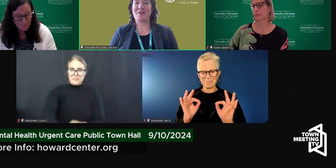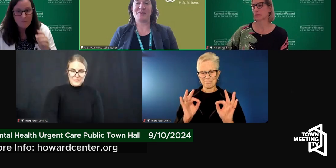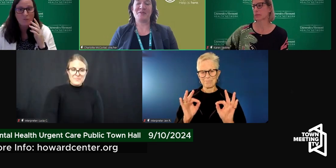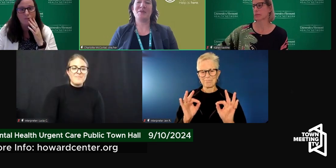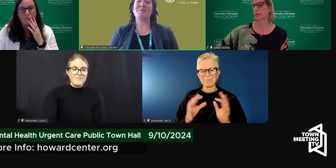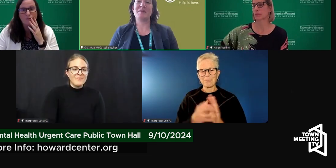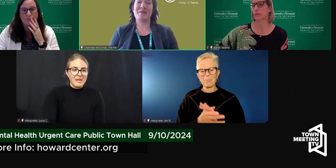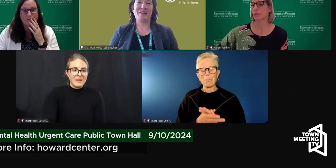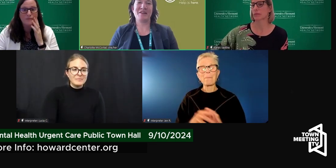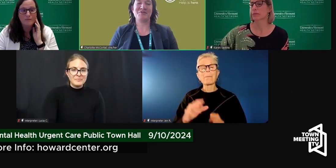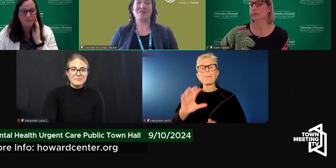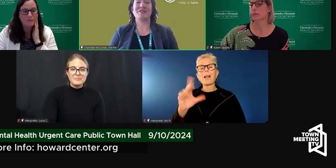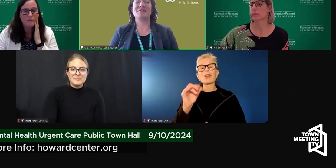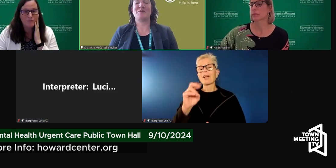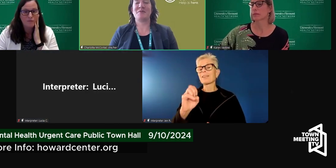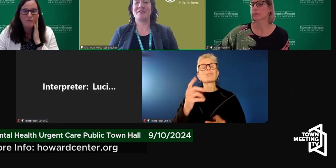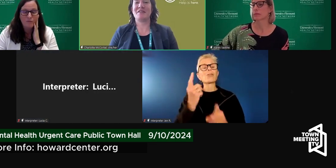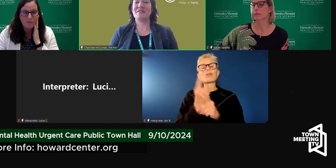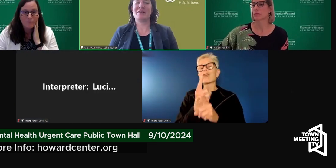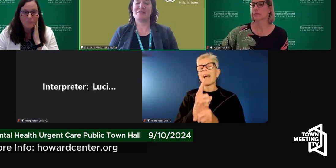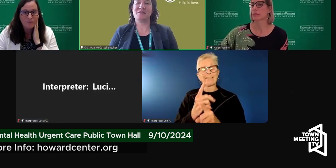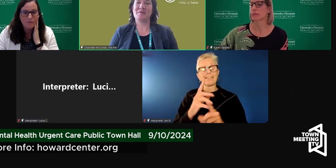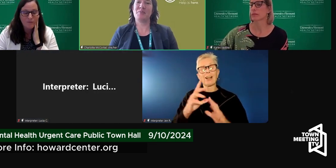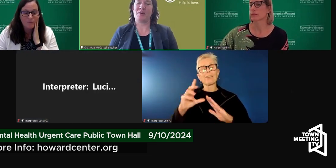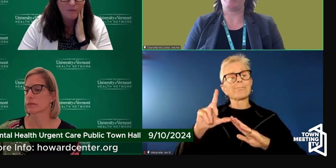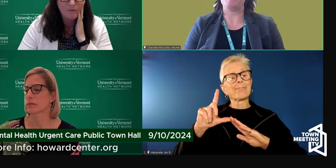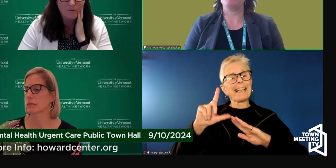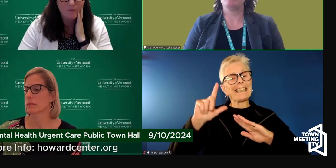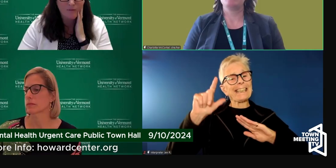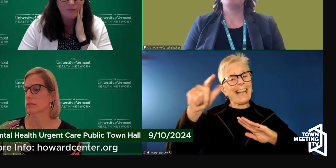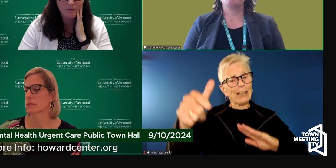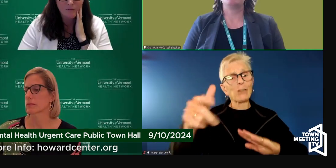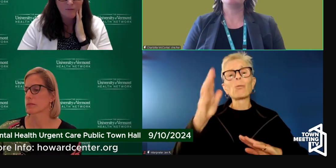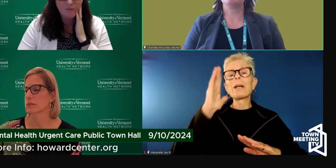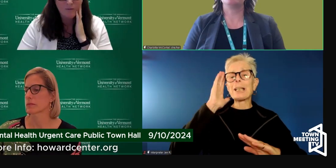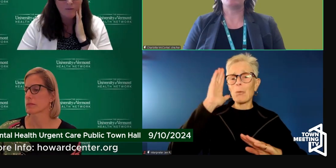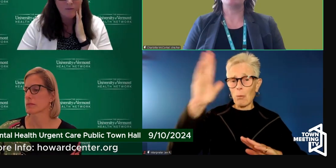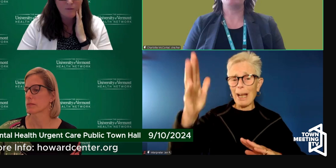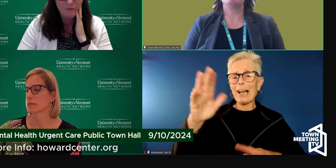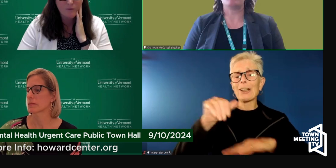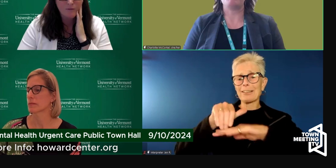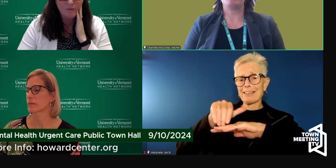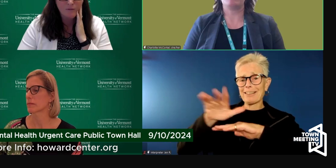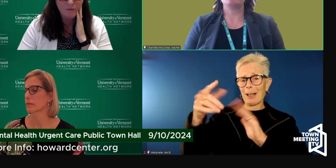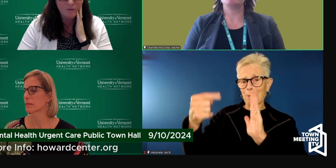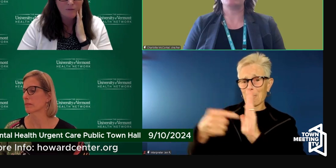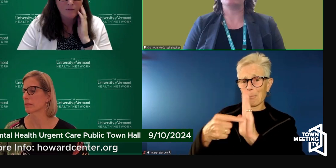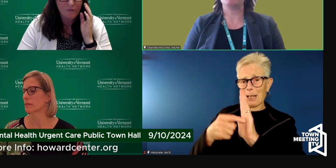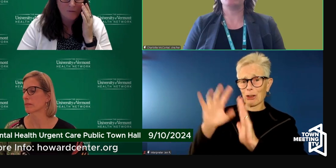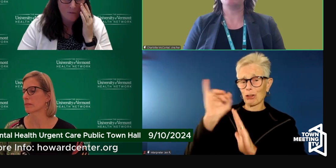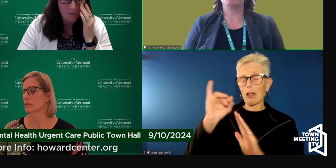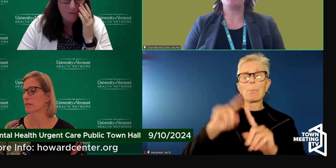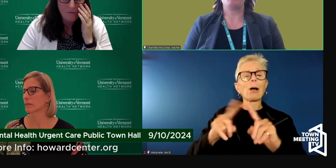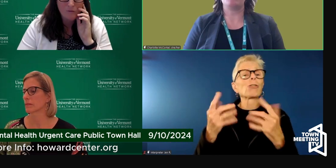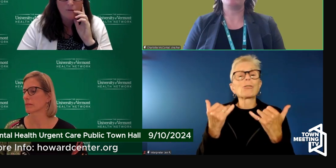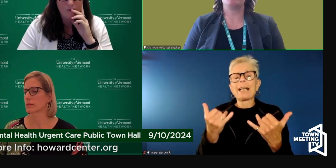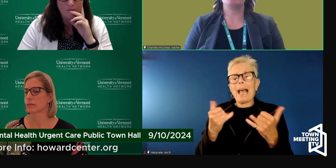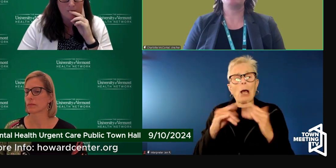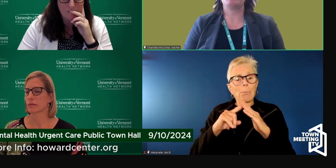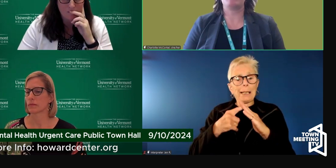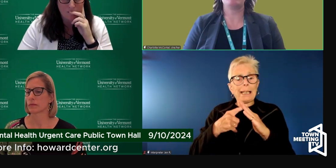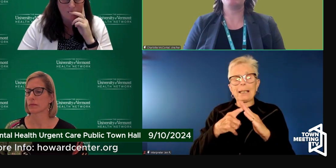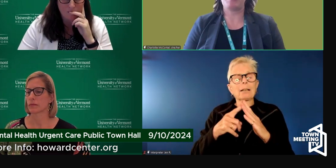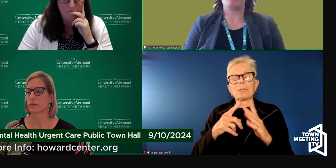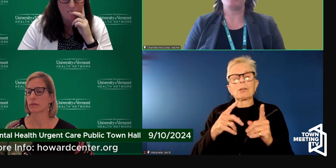down the road, we will be billing insurance for this program. But to start, we are not billing insurance because we don't want